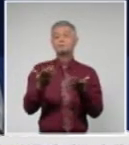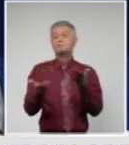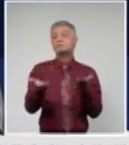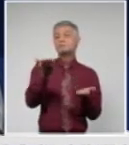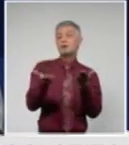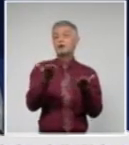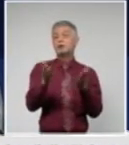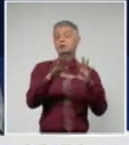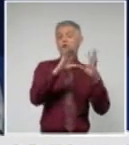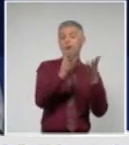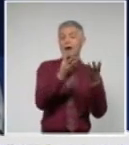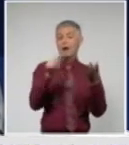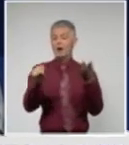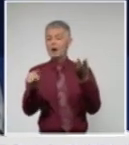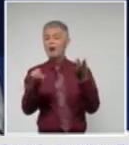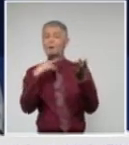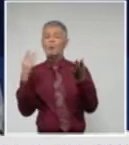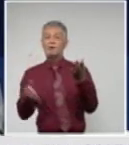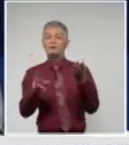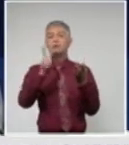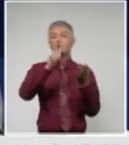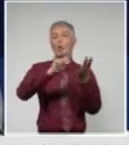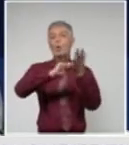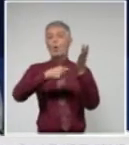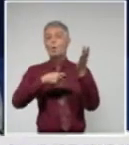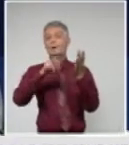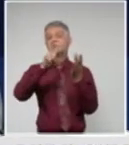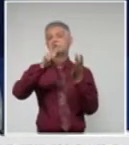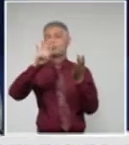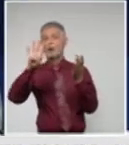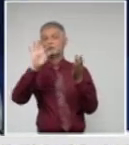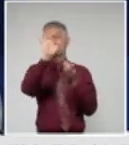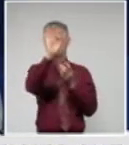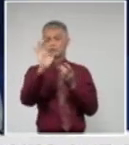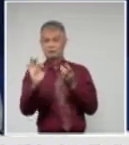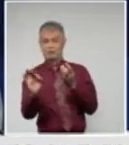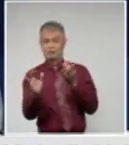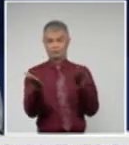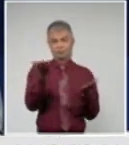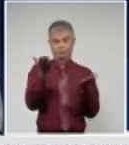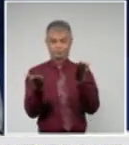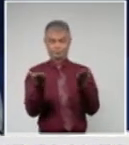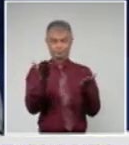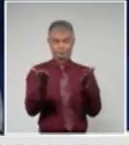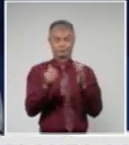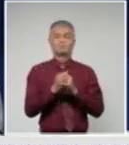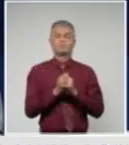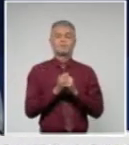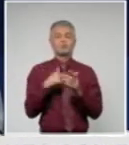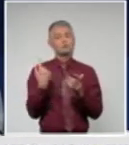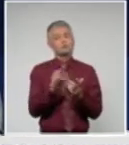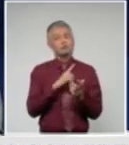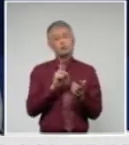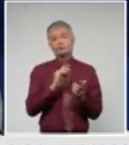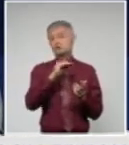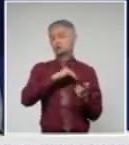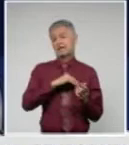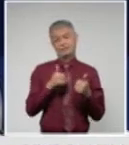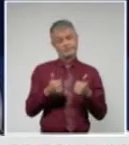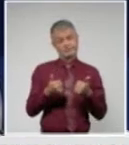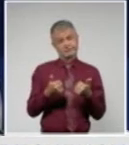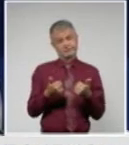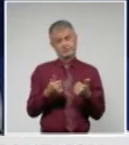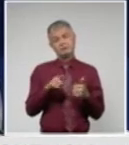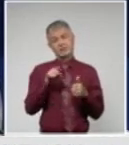people were discharged from hospital, a positive result in comparison to the number of positive cases diagnosed